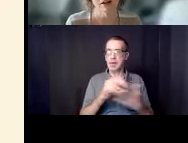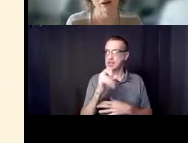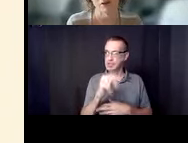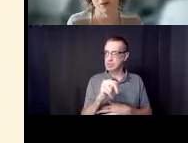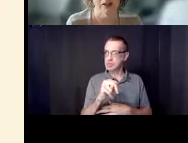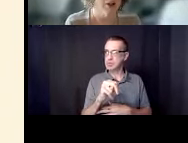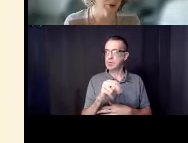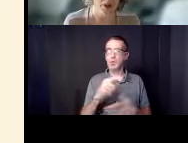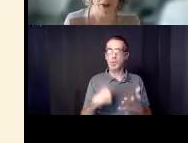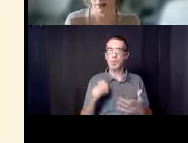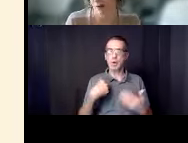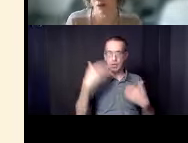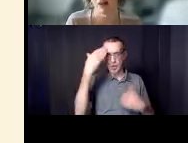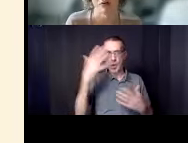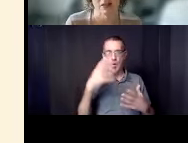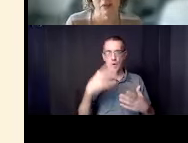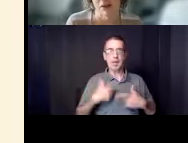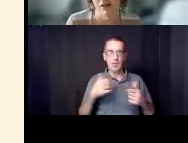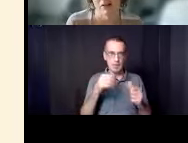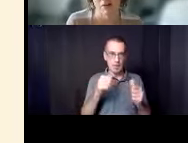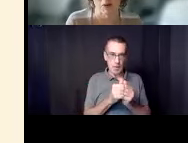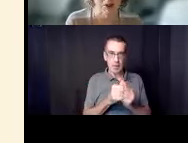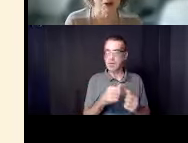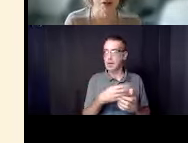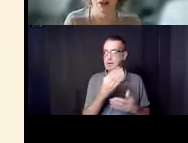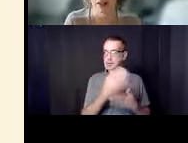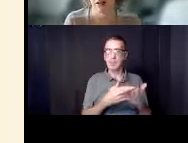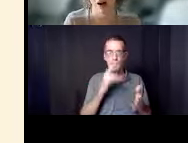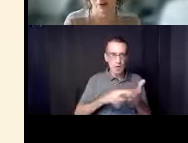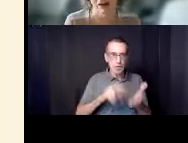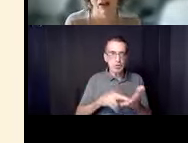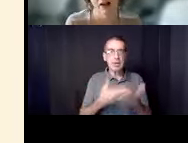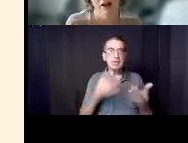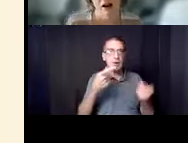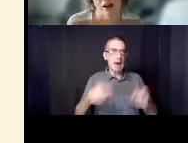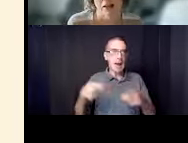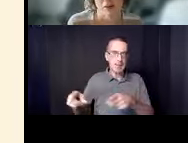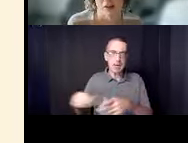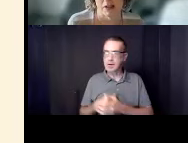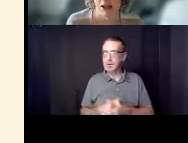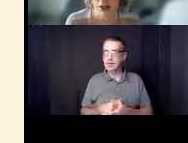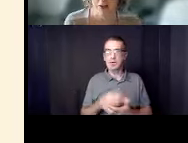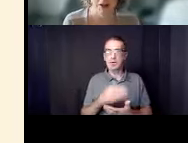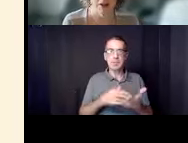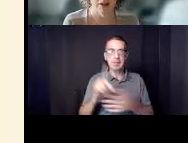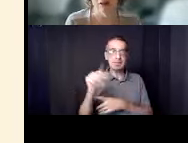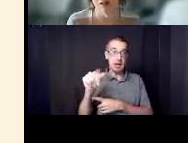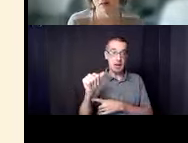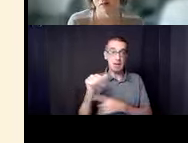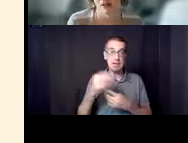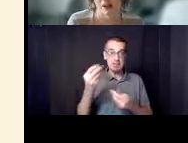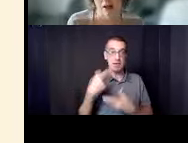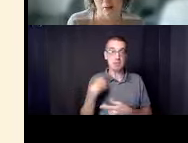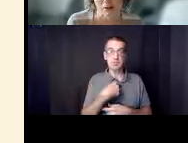conditions that we know we're all living within, but some of the research and things that are happening, some of the data that tells